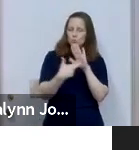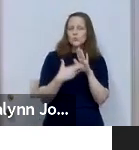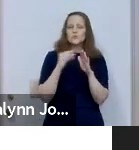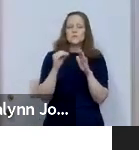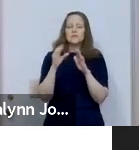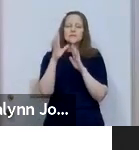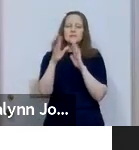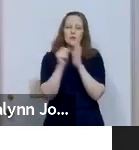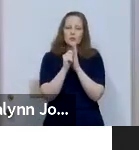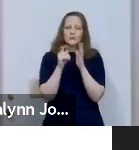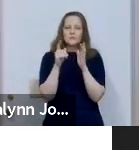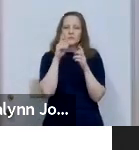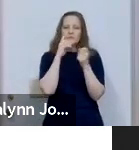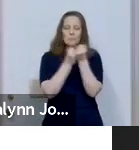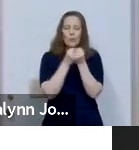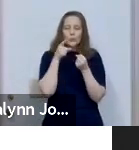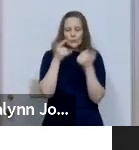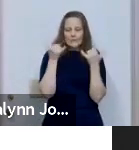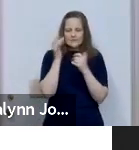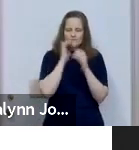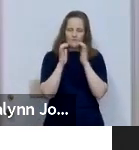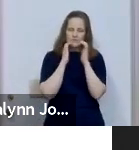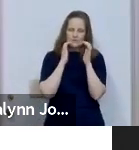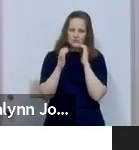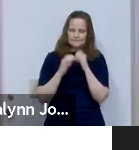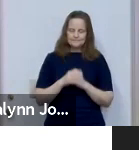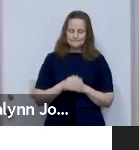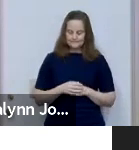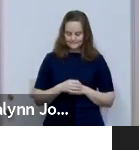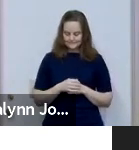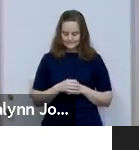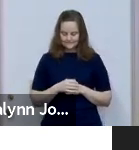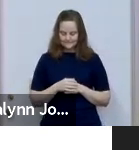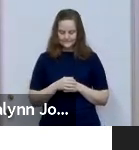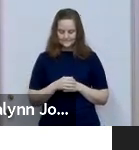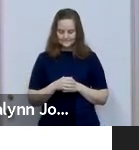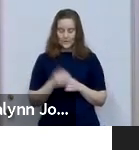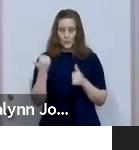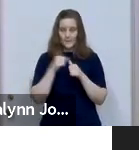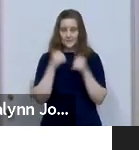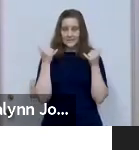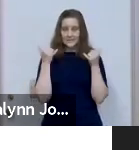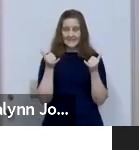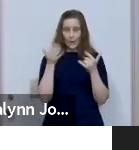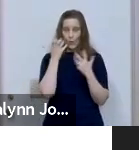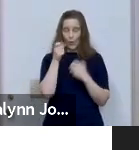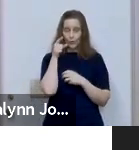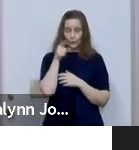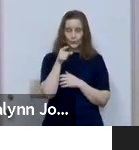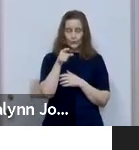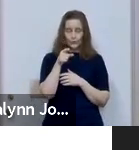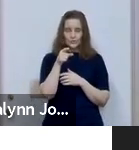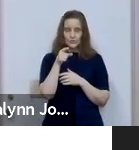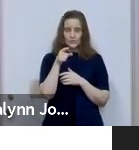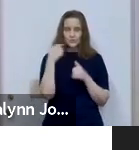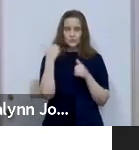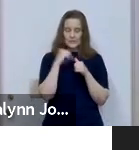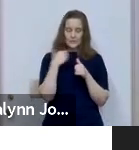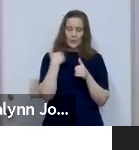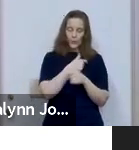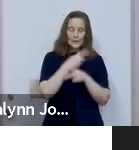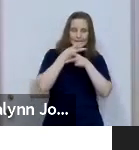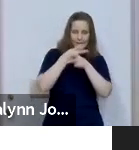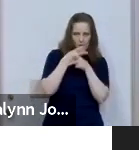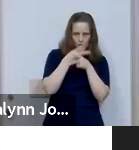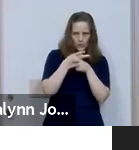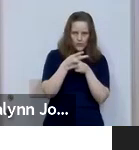to support you in these conversations. But what I do want you to remember today is that our institution is one that's caring. We're a place of kindness